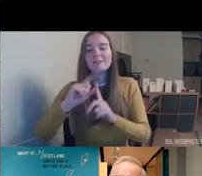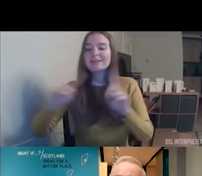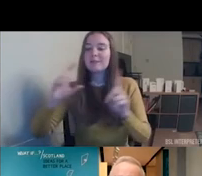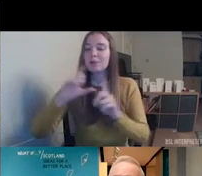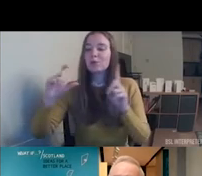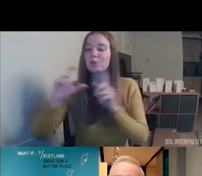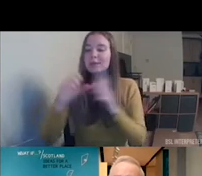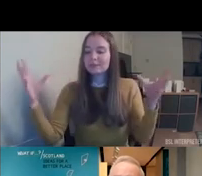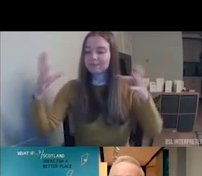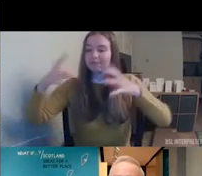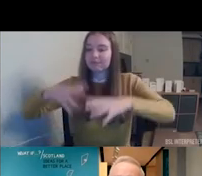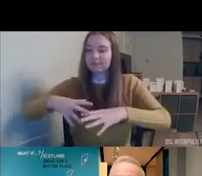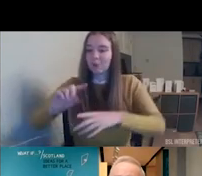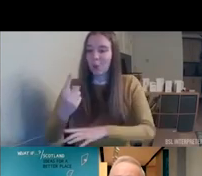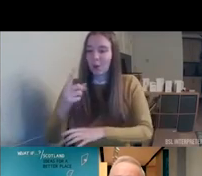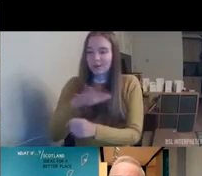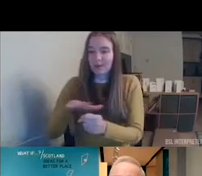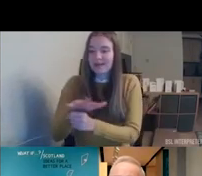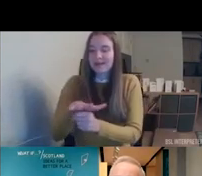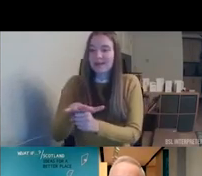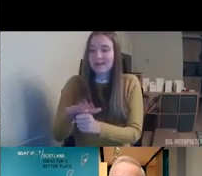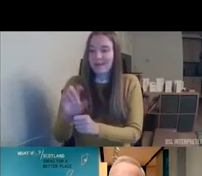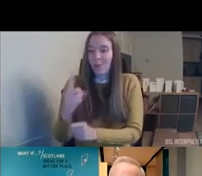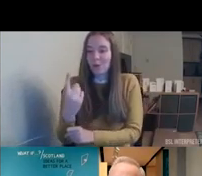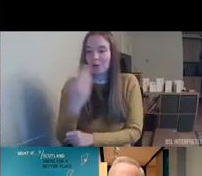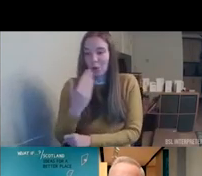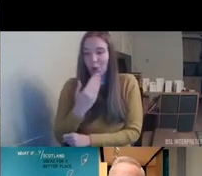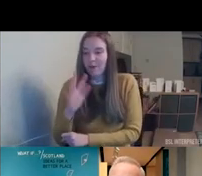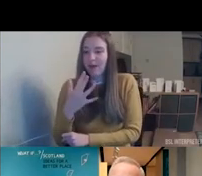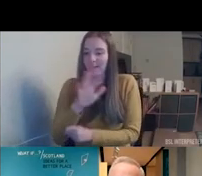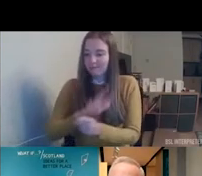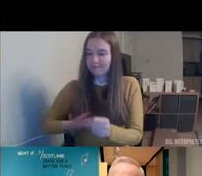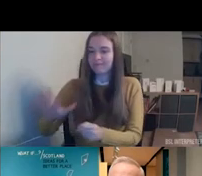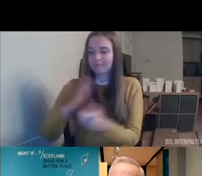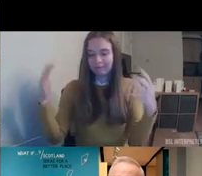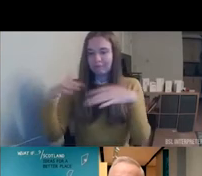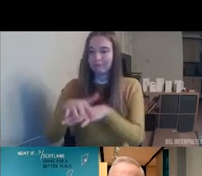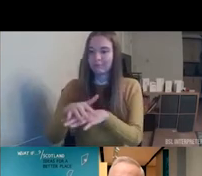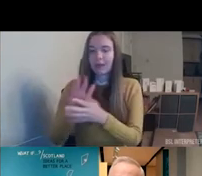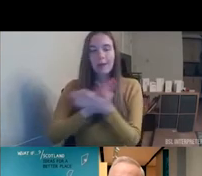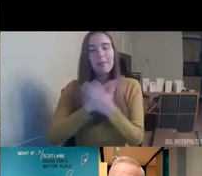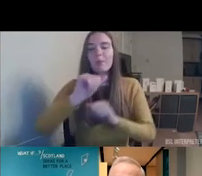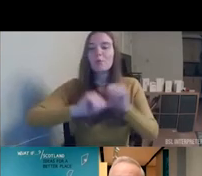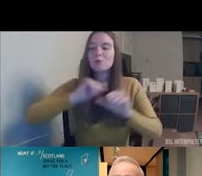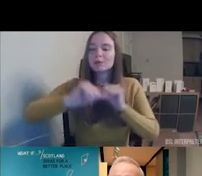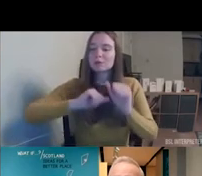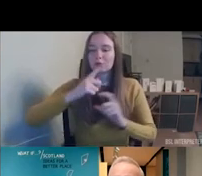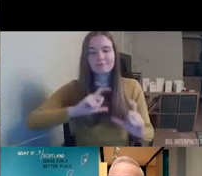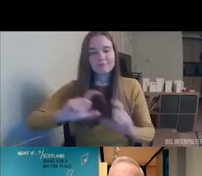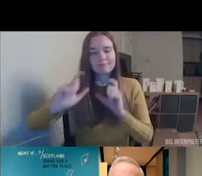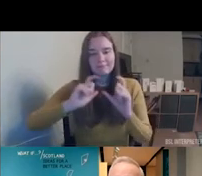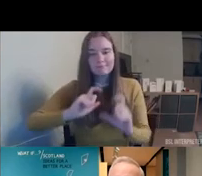previously shared the same school. So it allowed the process to go on. And actually, it's been very fitting